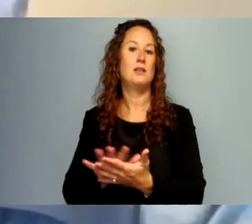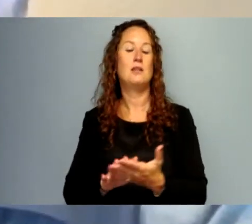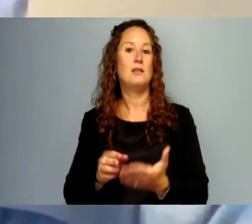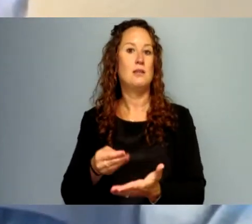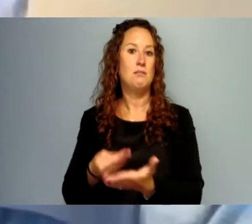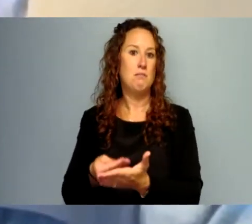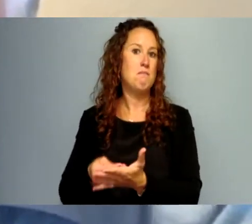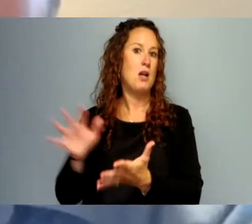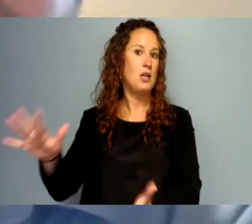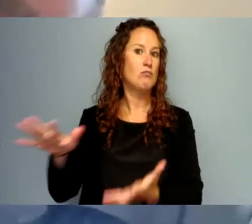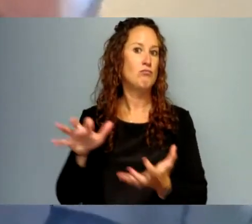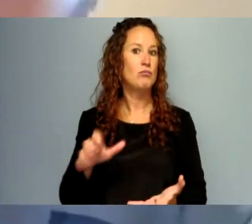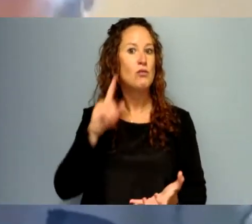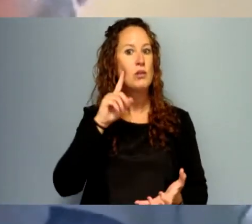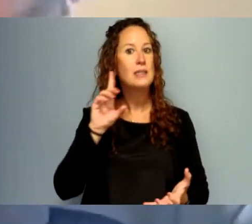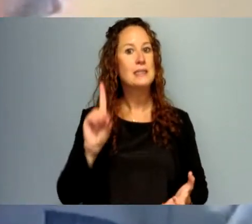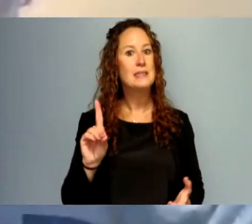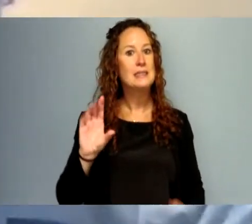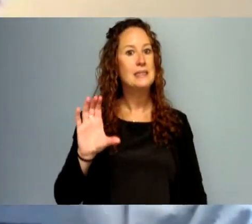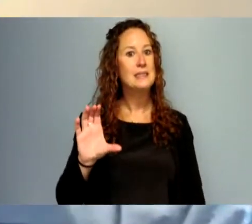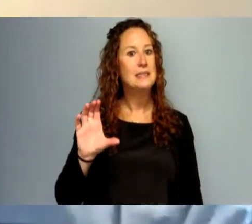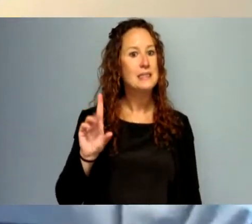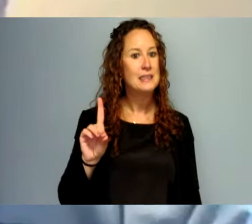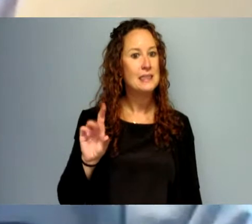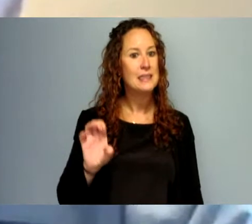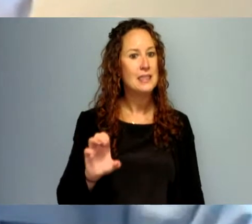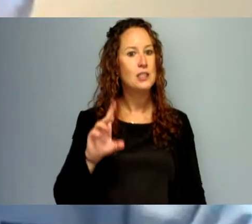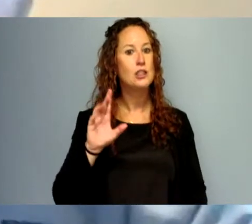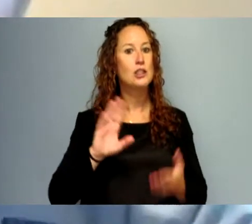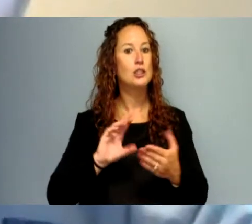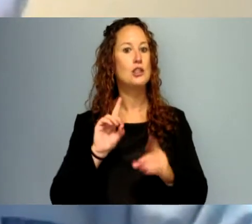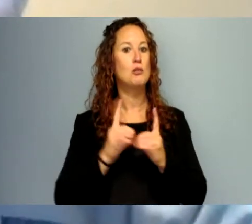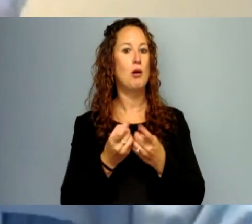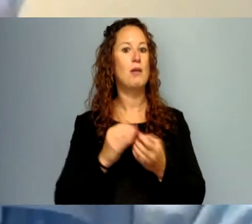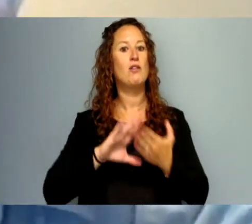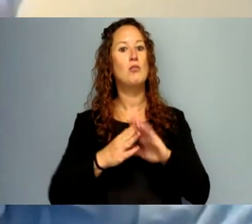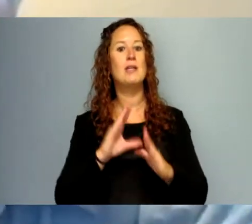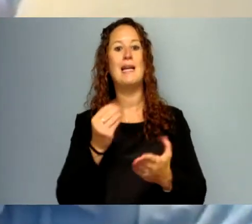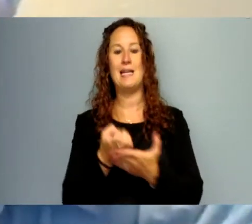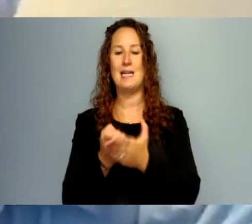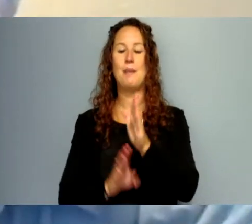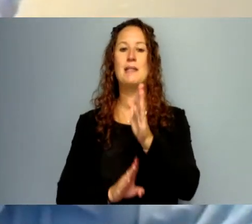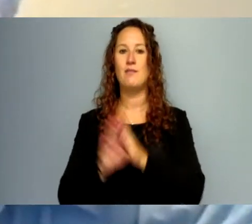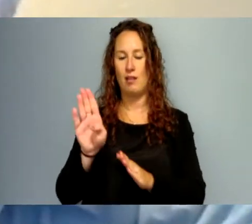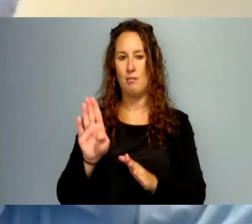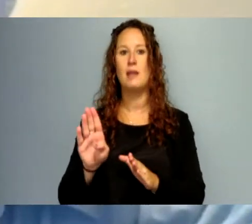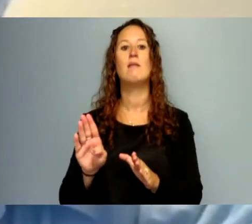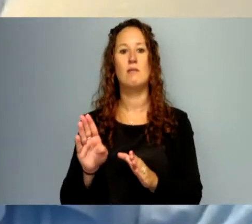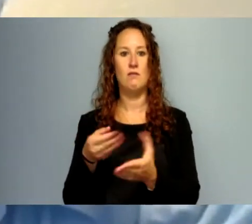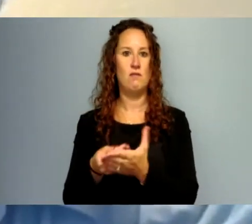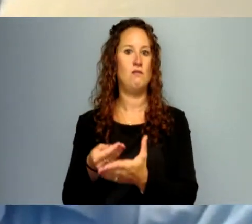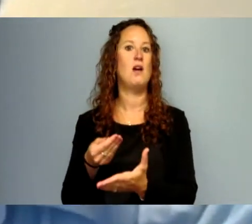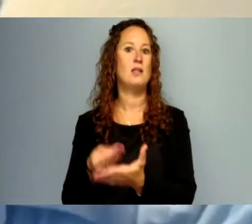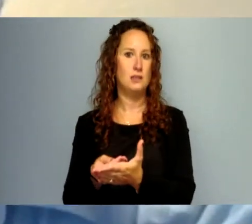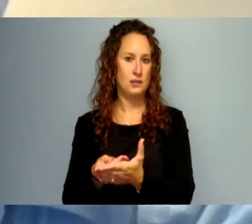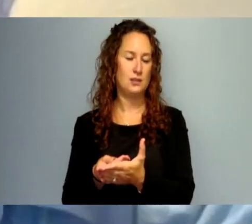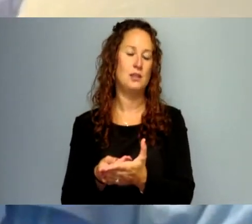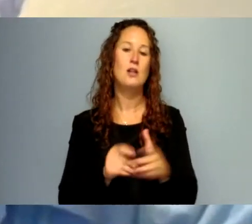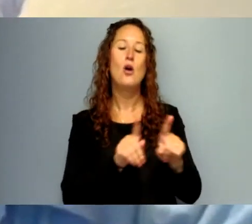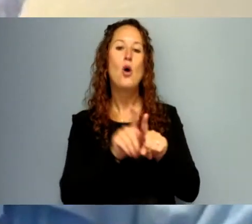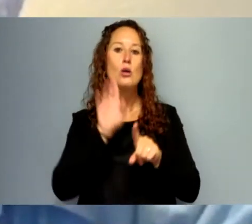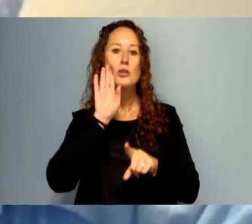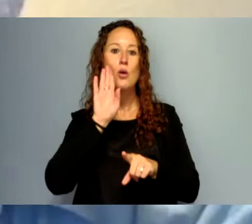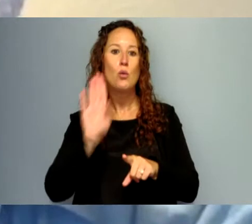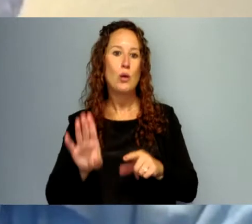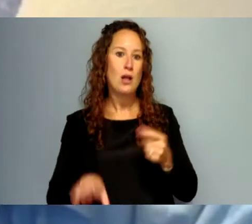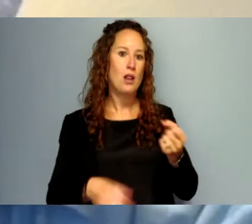DCED, Department of Community and Economic Development, that is also going to cover